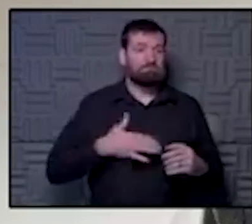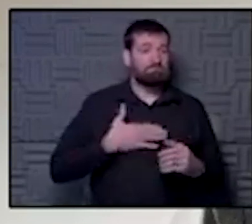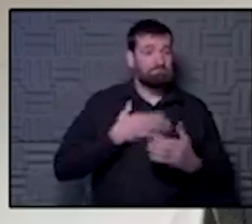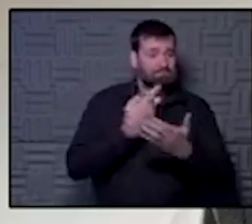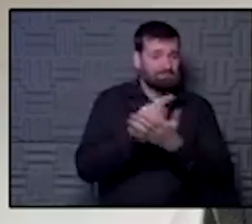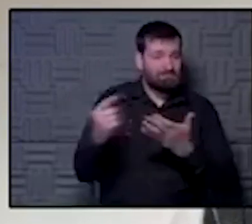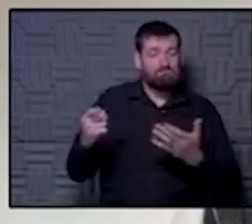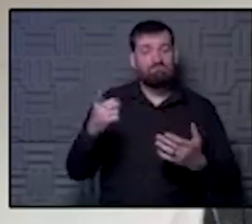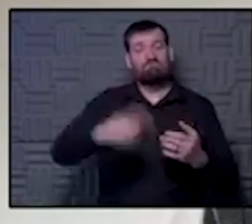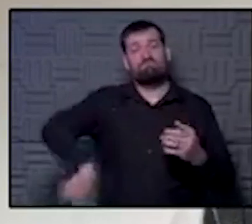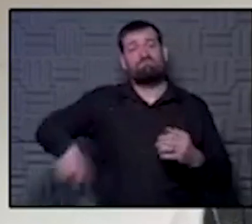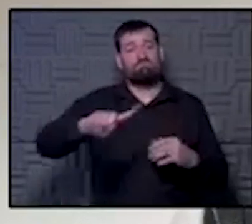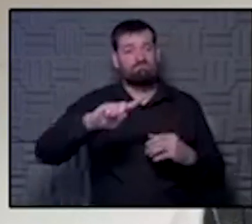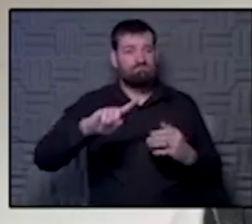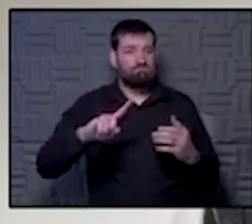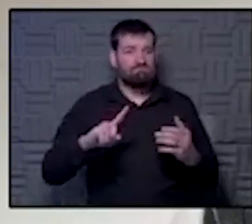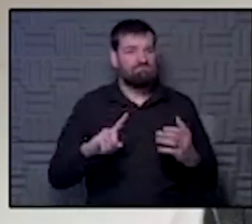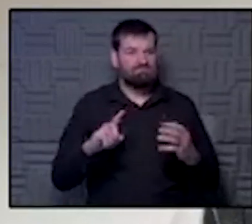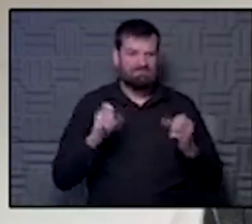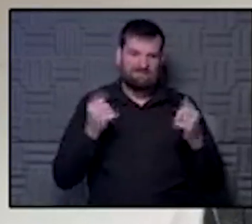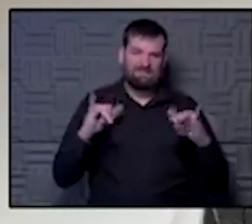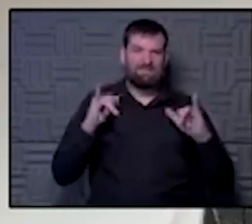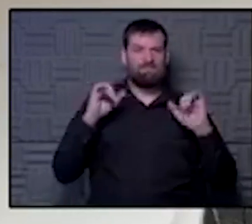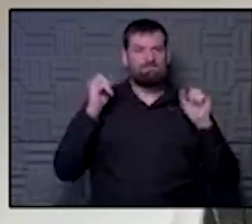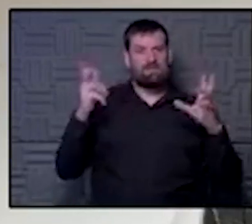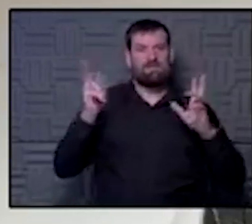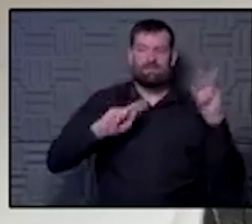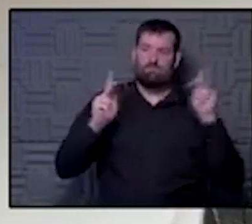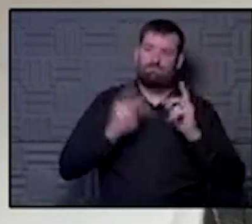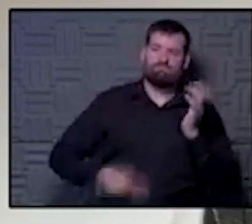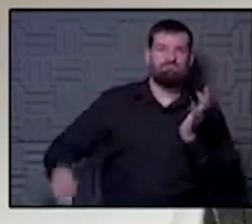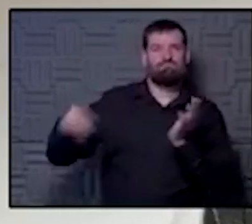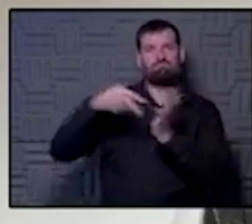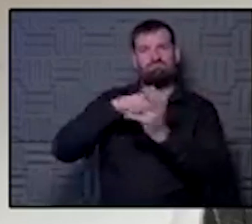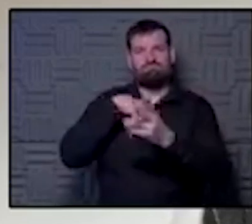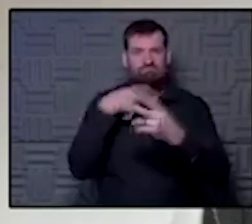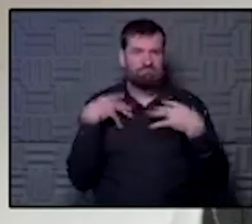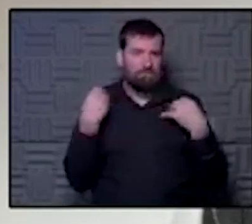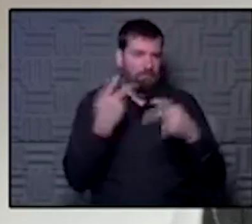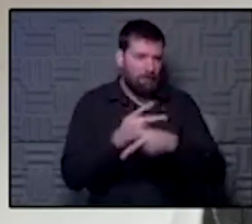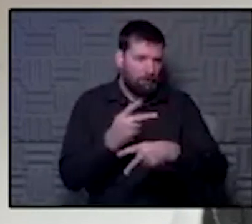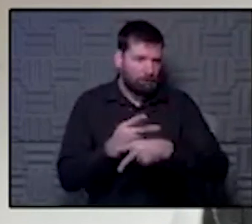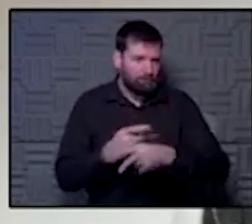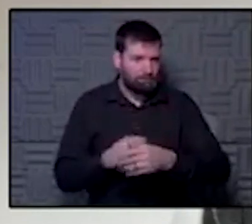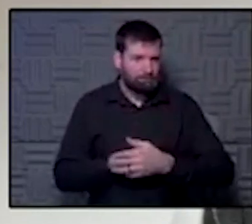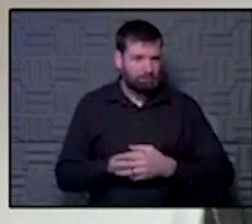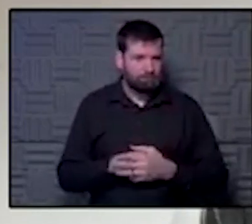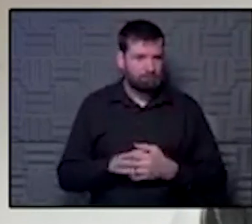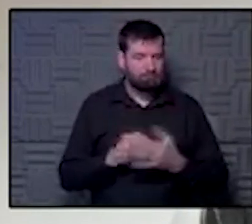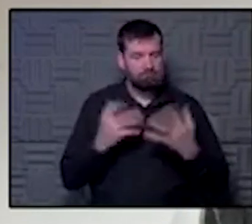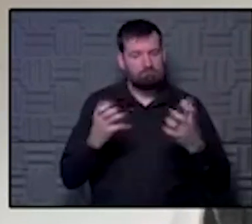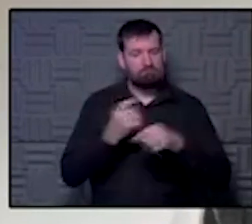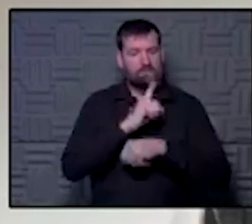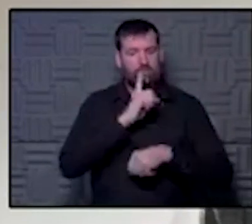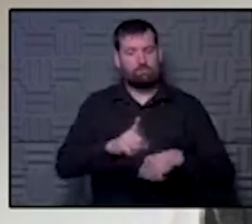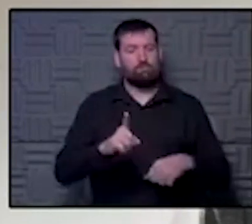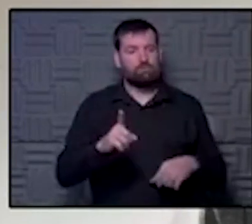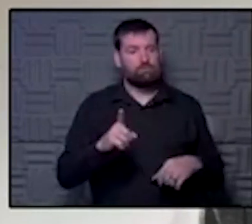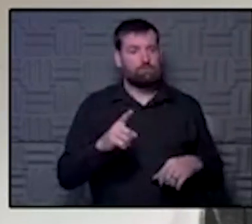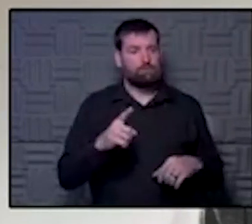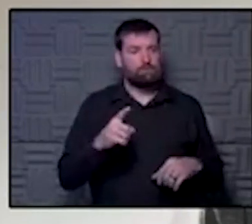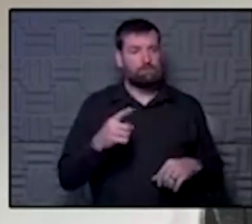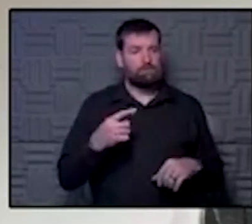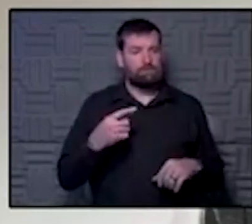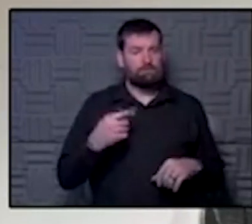that are out there, there's been a lot of people who have stepped up. We talk about heroes in healthcare. And I just want to make sure that we